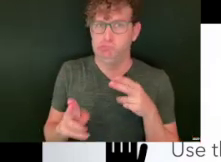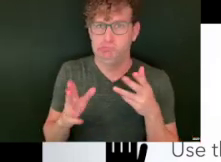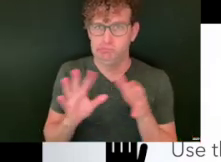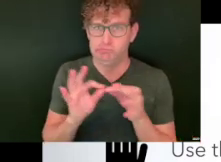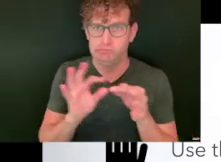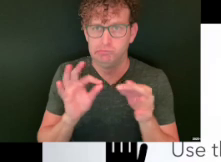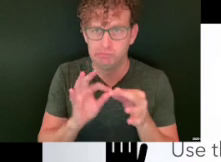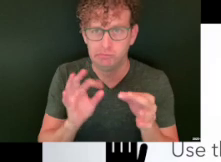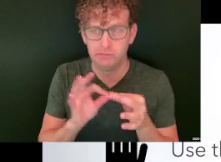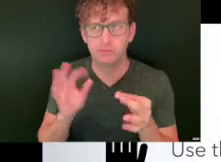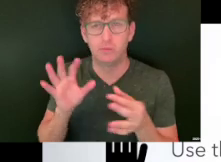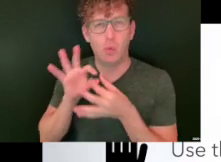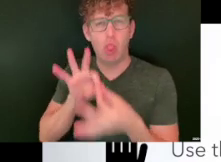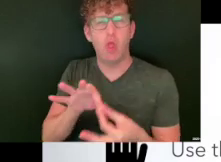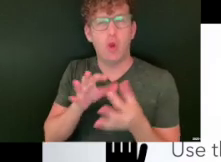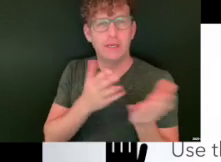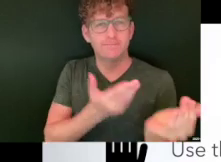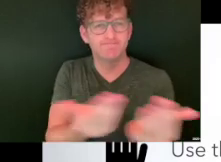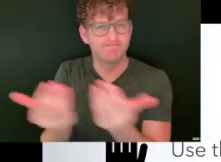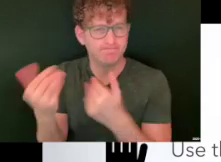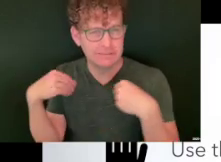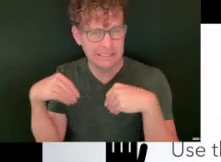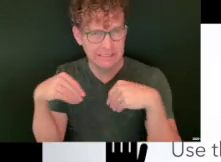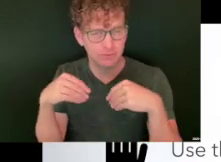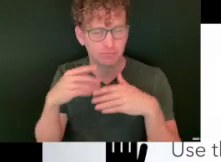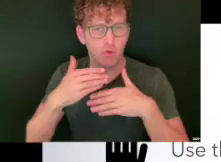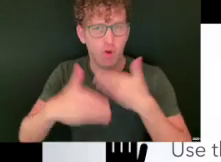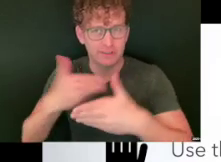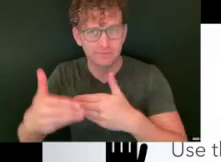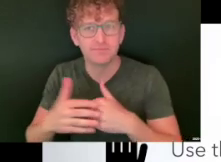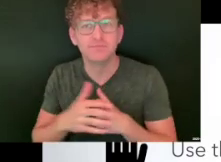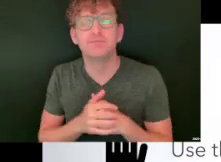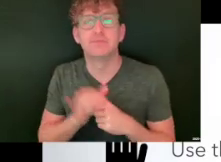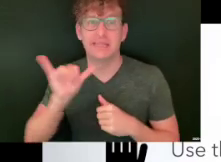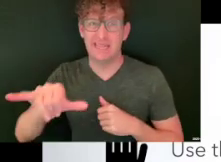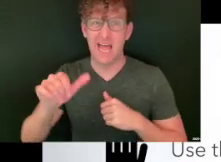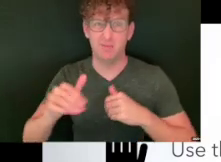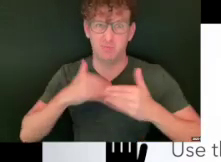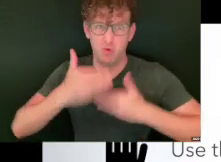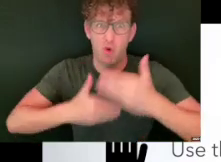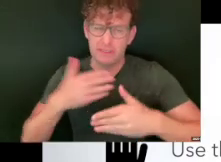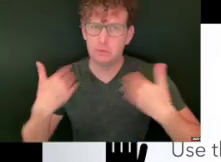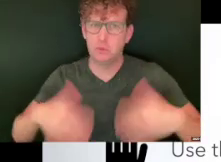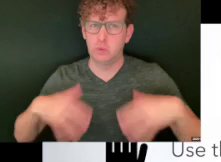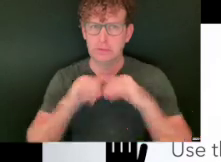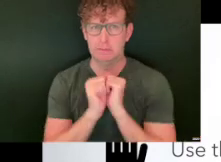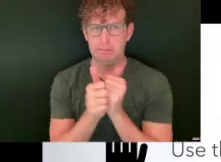we're receiving, as well as asking questions of our administrators, which is something